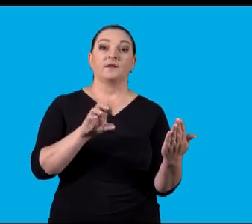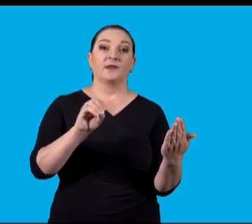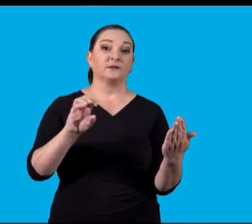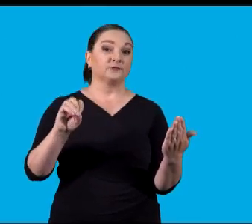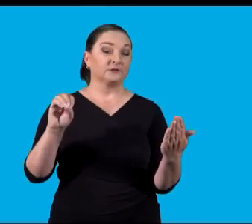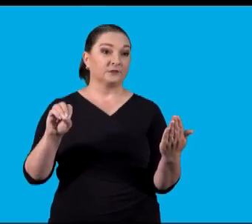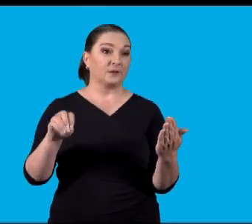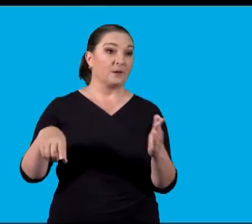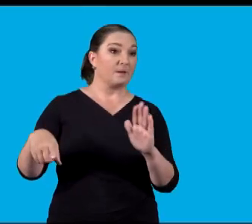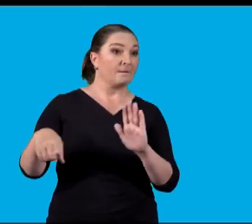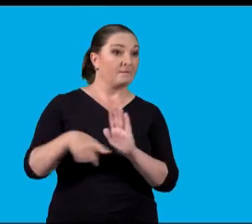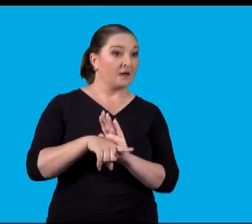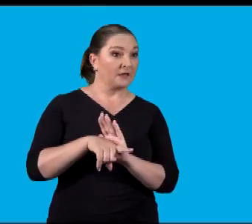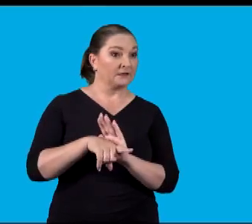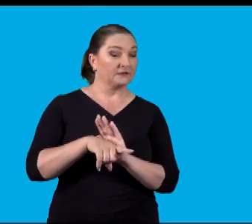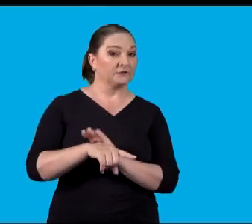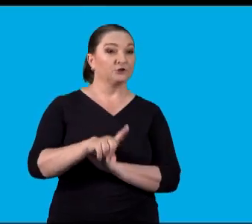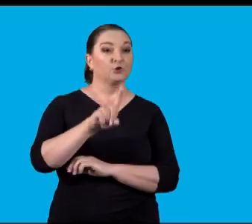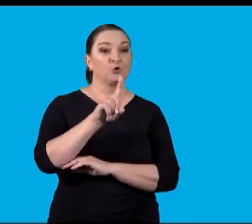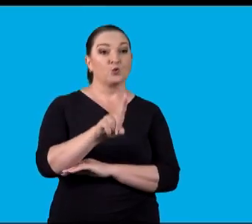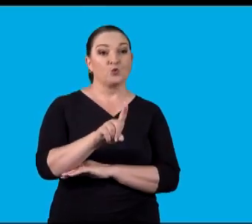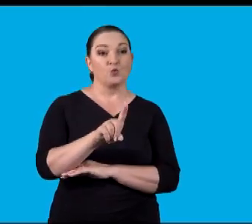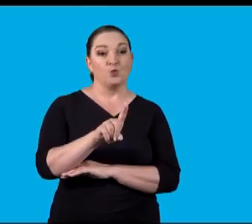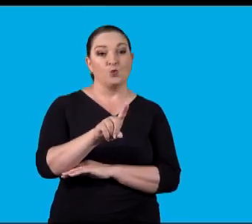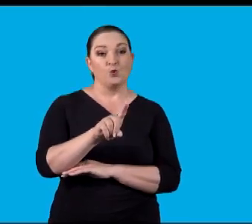423,000. Then I'll say minus